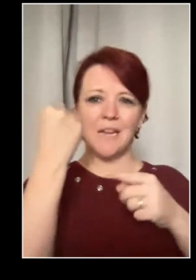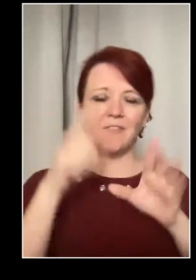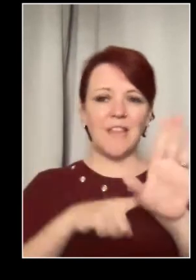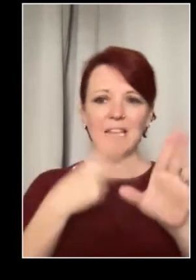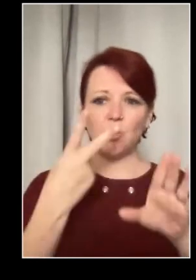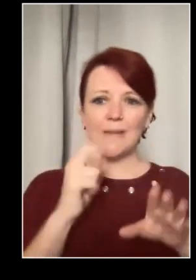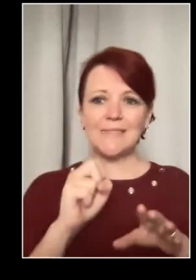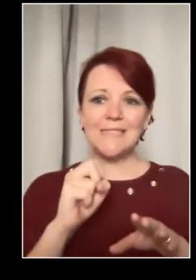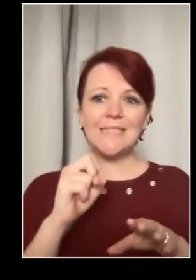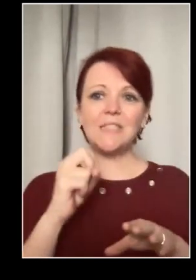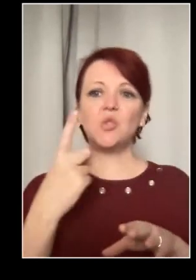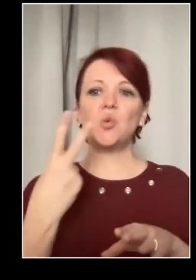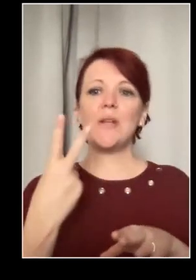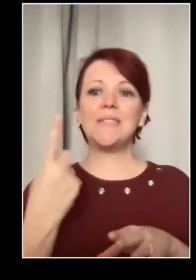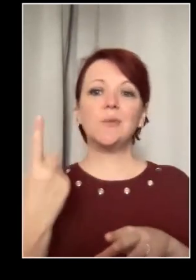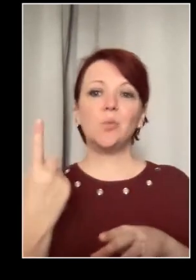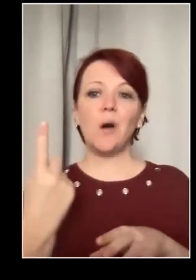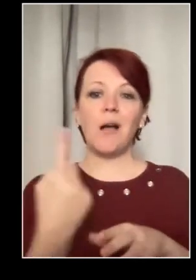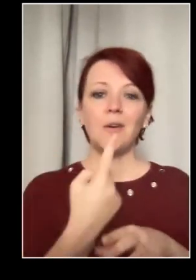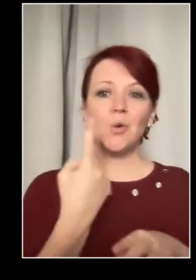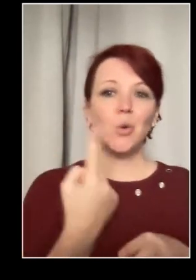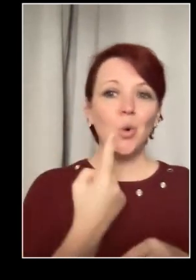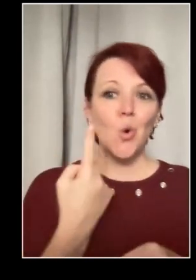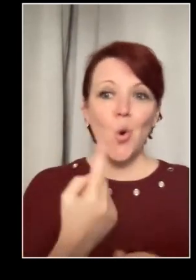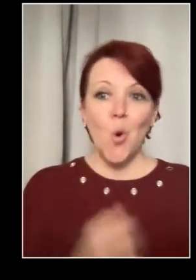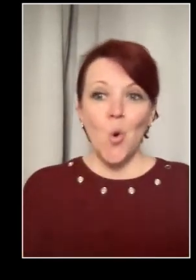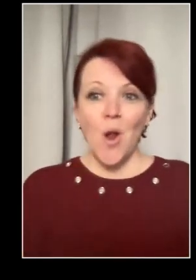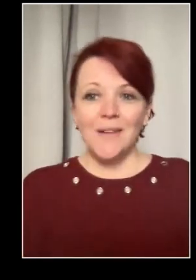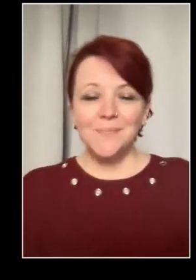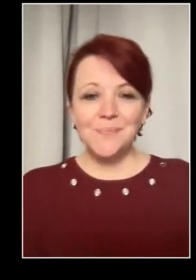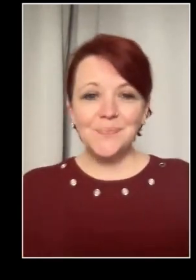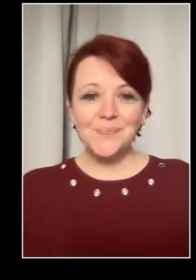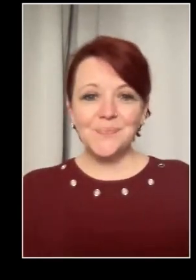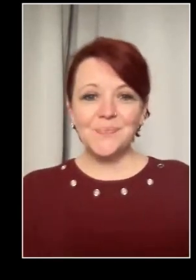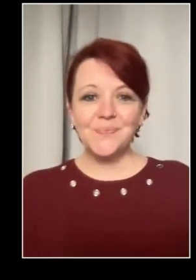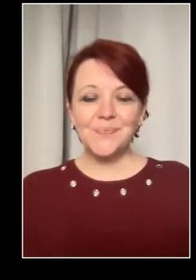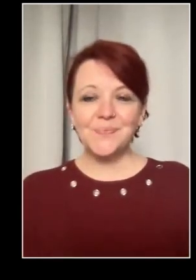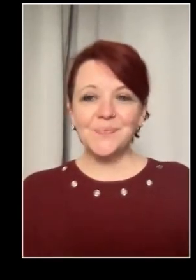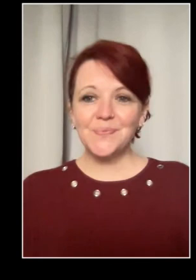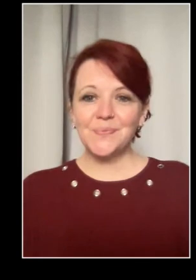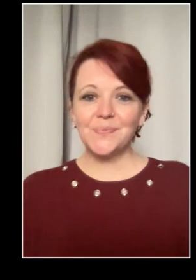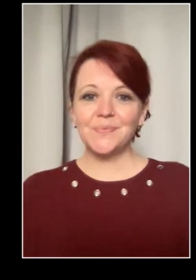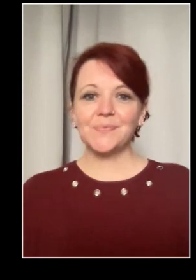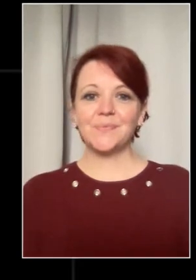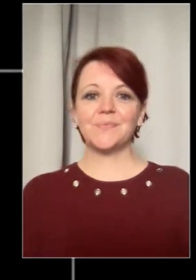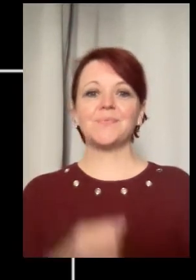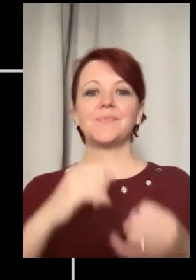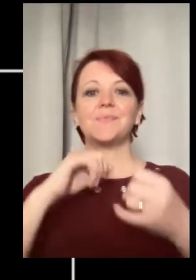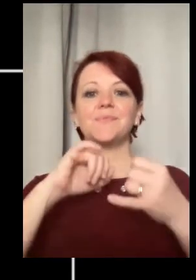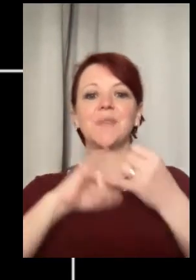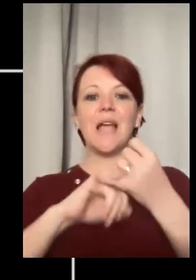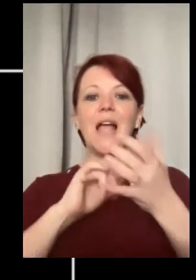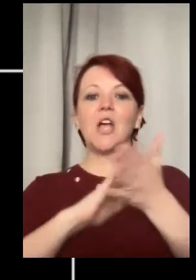2021 is Sharon Blyfield from Coca-Cola Euro-Pacific Partners Limited.